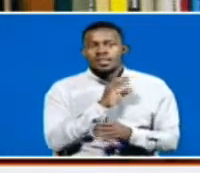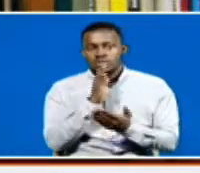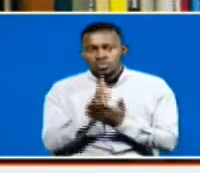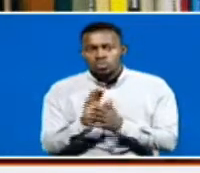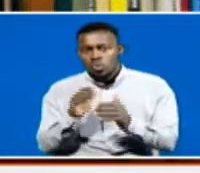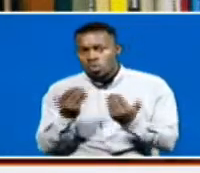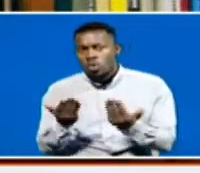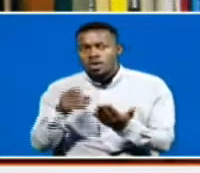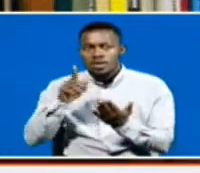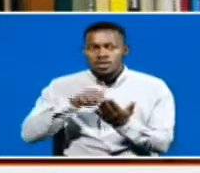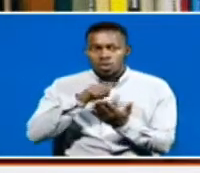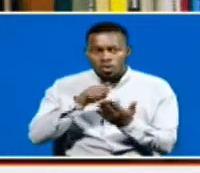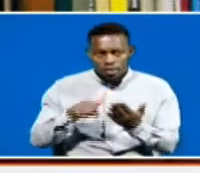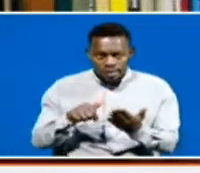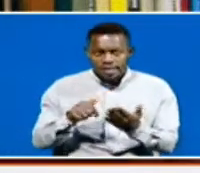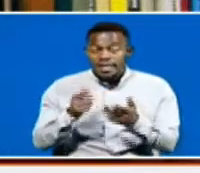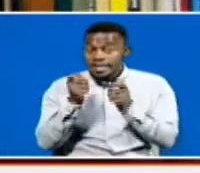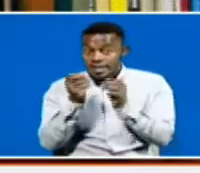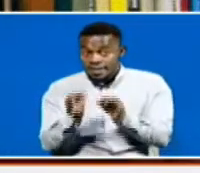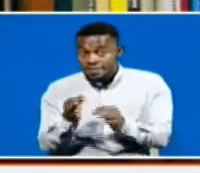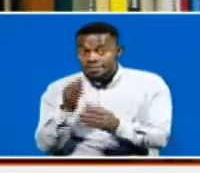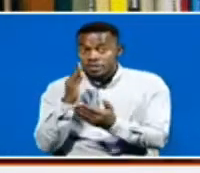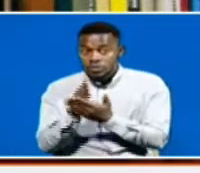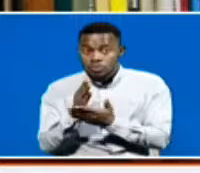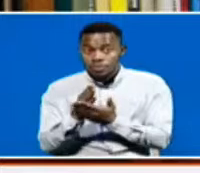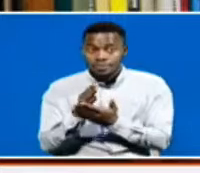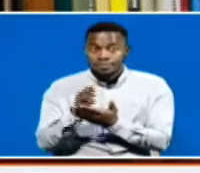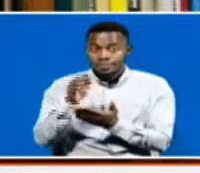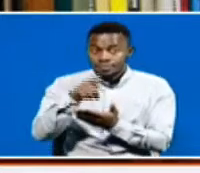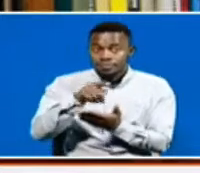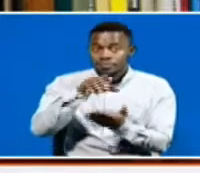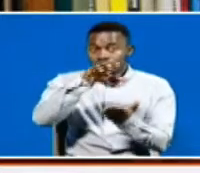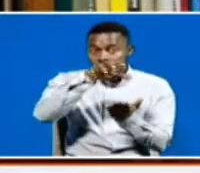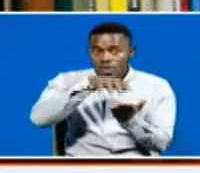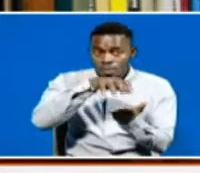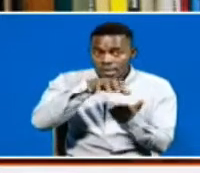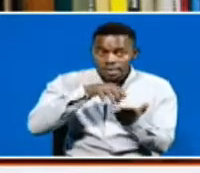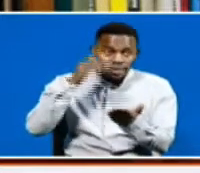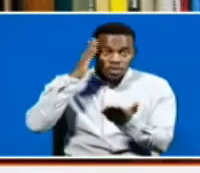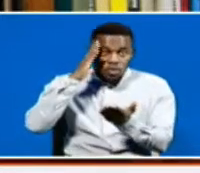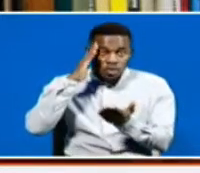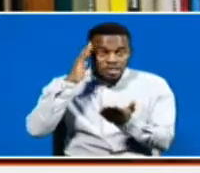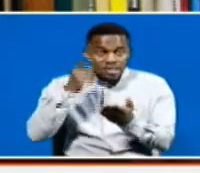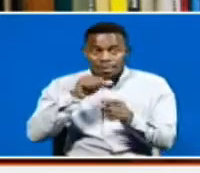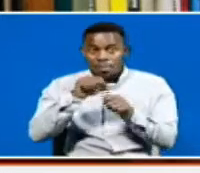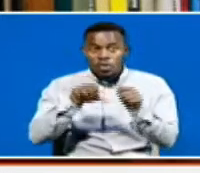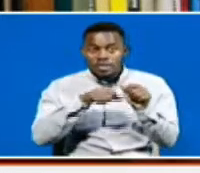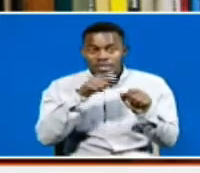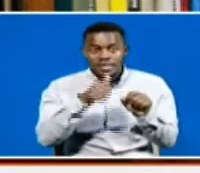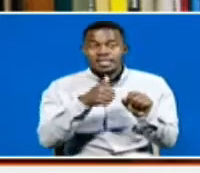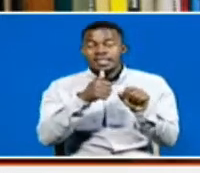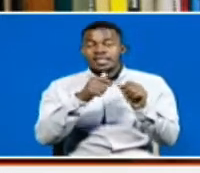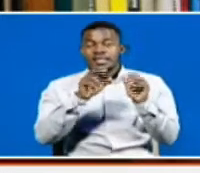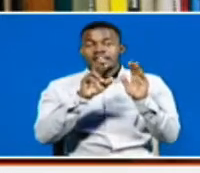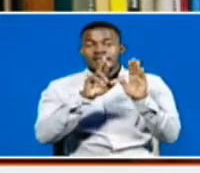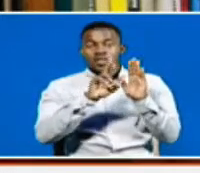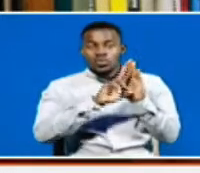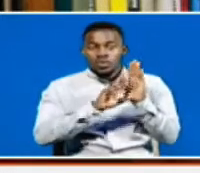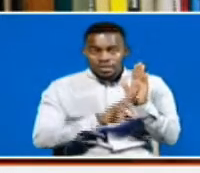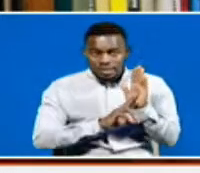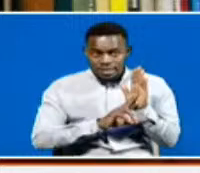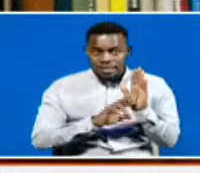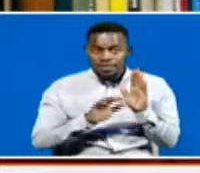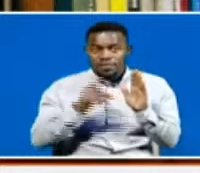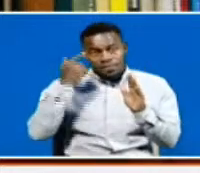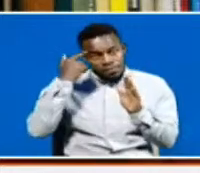suppliers, and if they knew that the terms of the contract between the retailer, which is Carrefour in